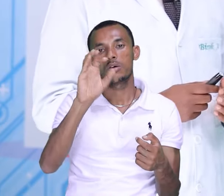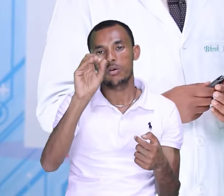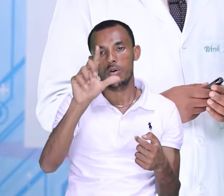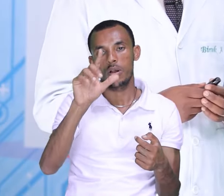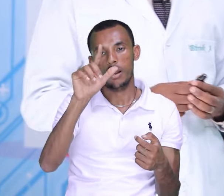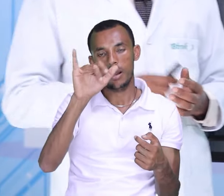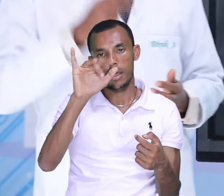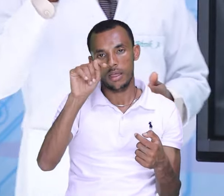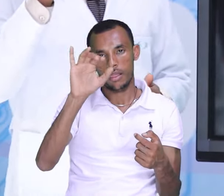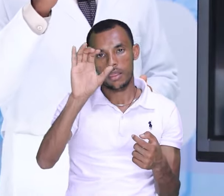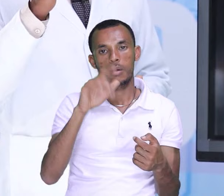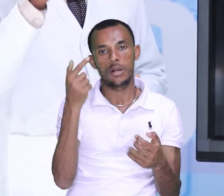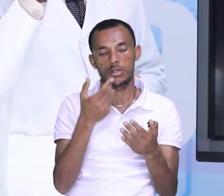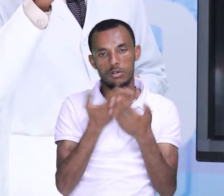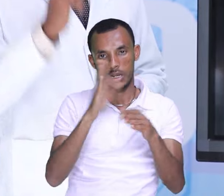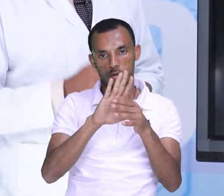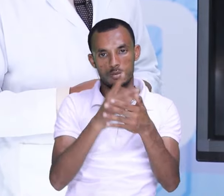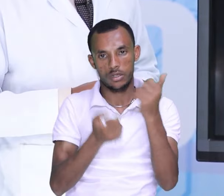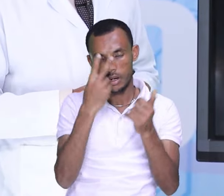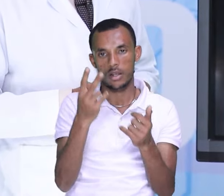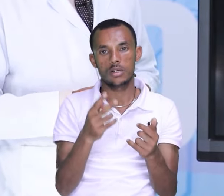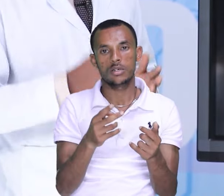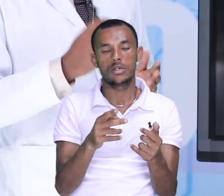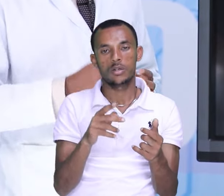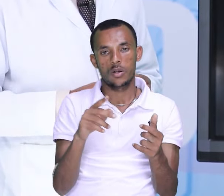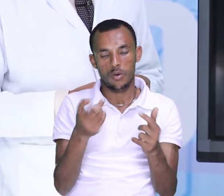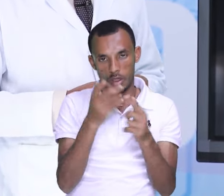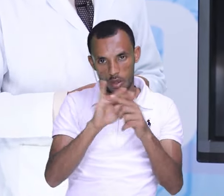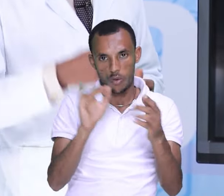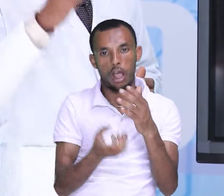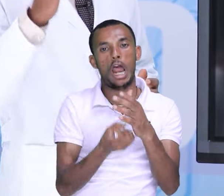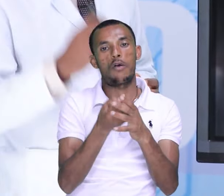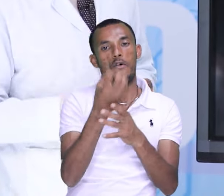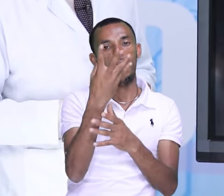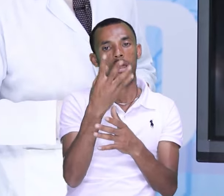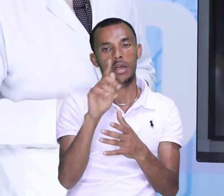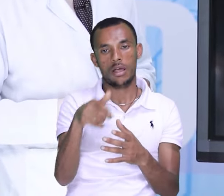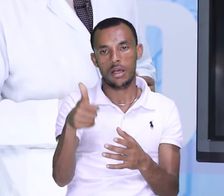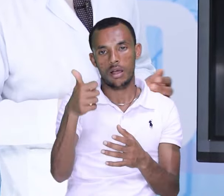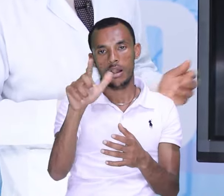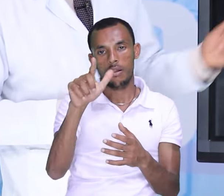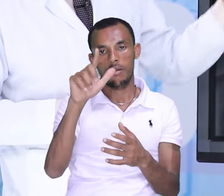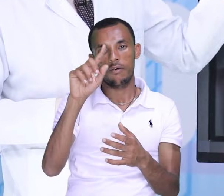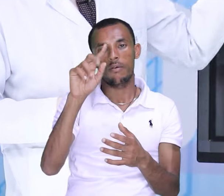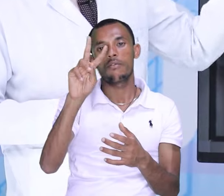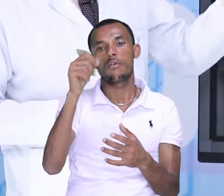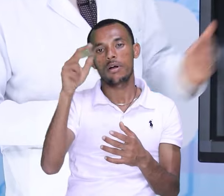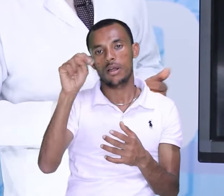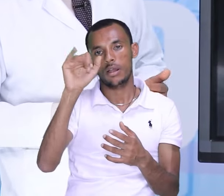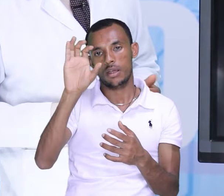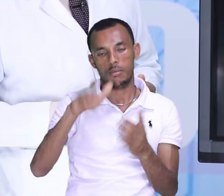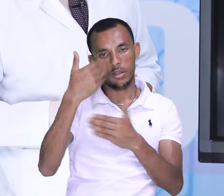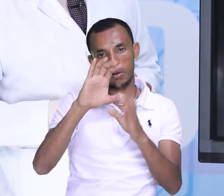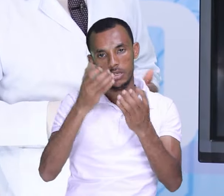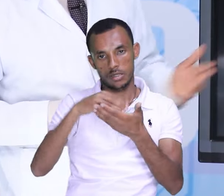One is electrolytic cell. Remember, two is galvanic cell. Galvanic cell discussed in the next class.